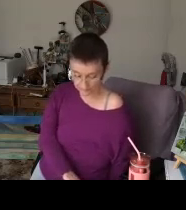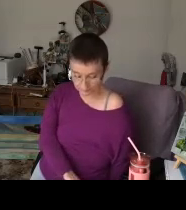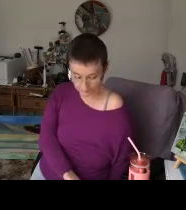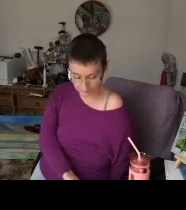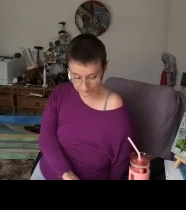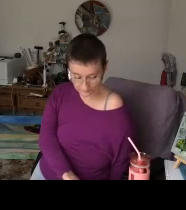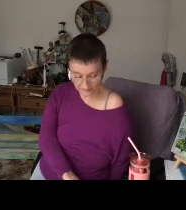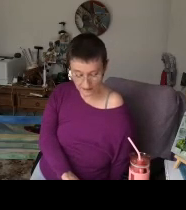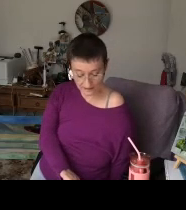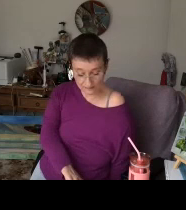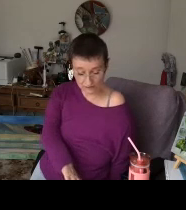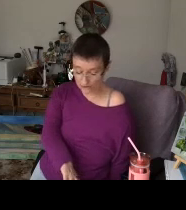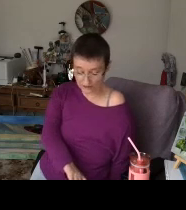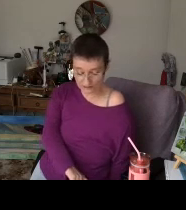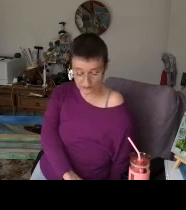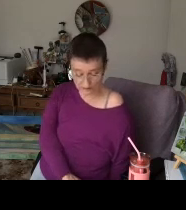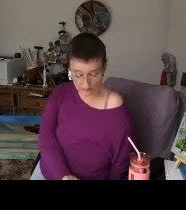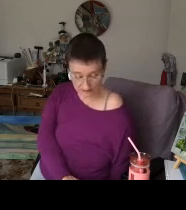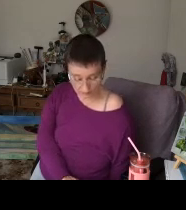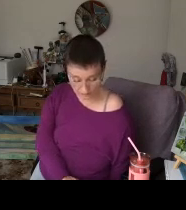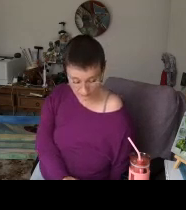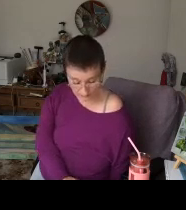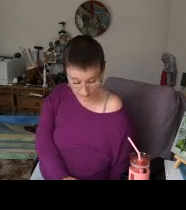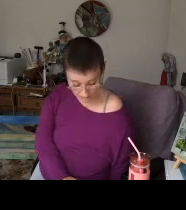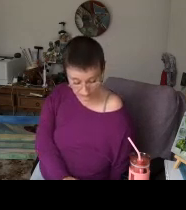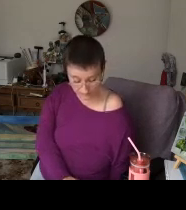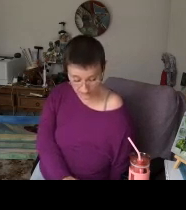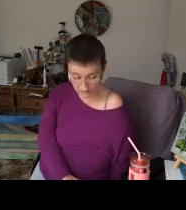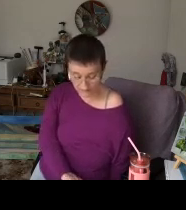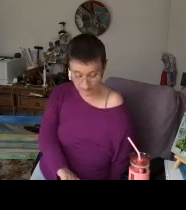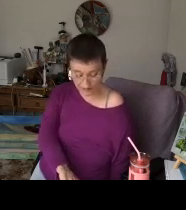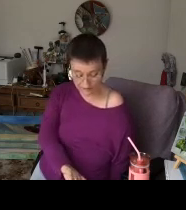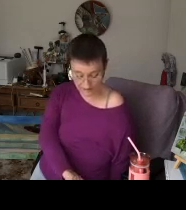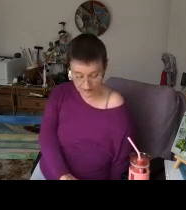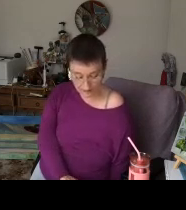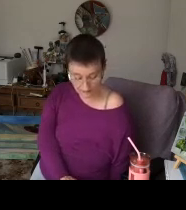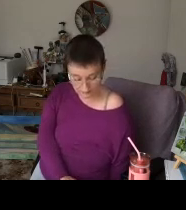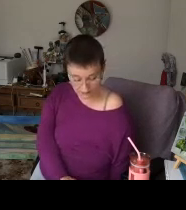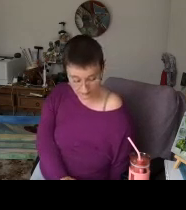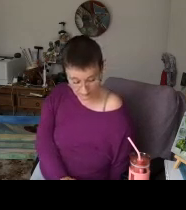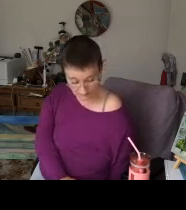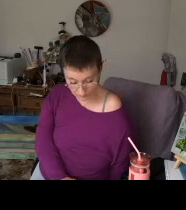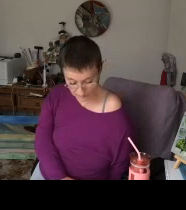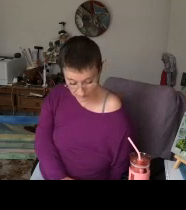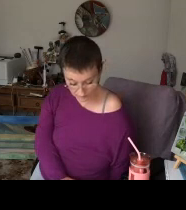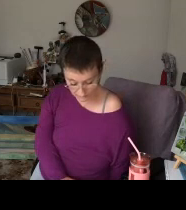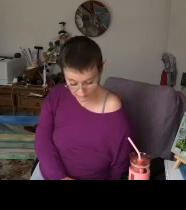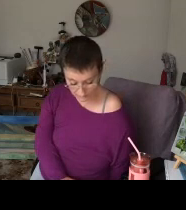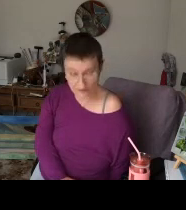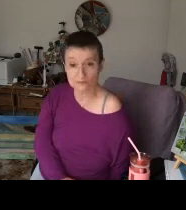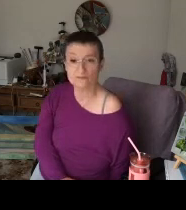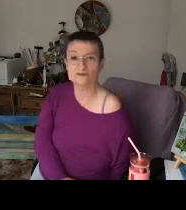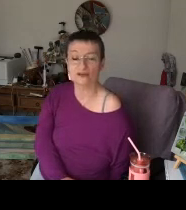year. And I was just going to tell you a little bit about the work that over this period I've been working